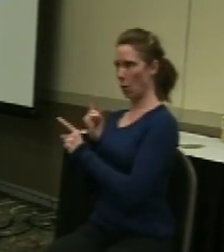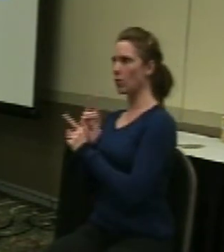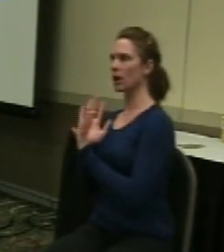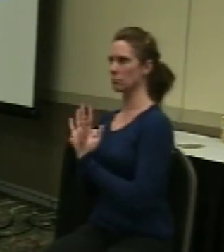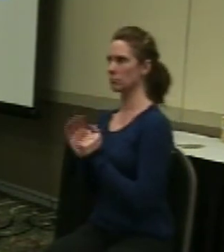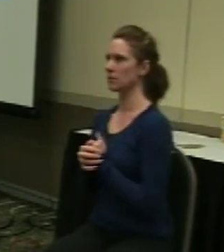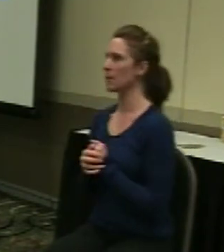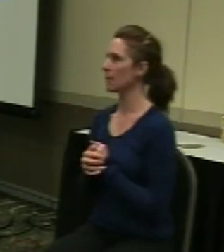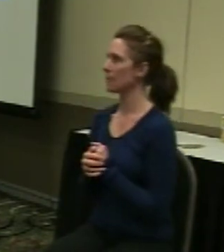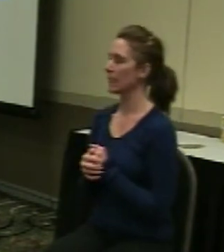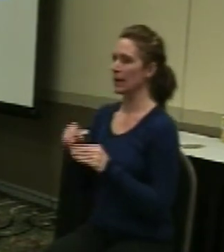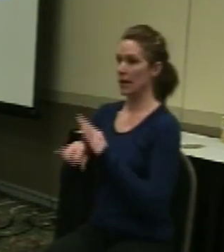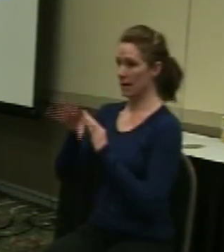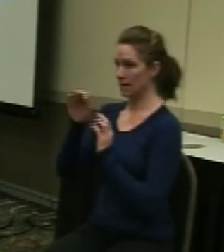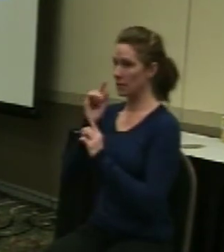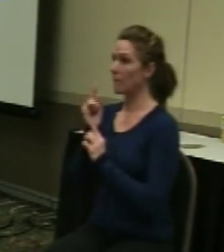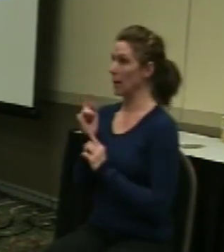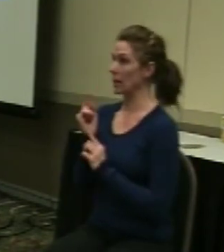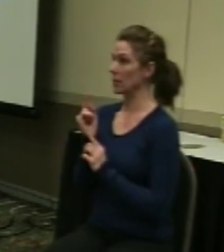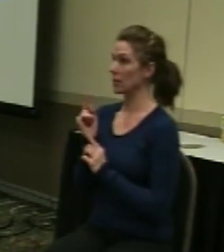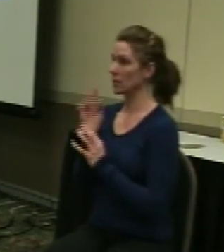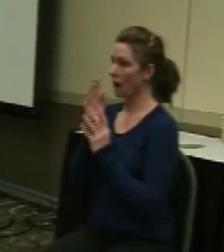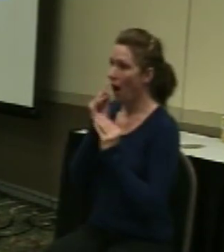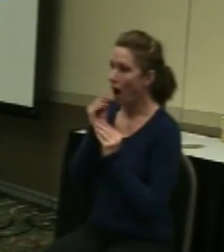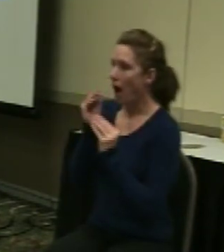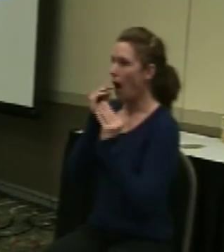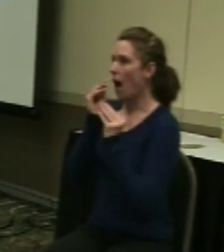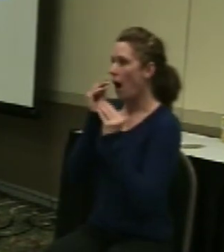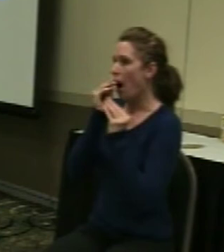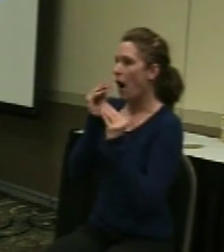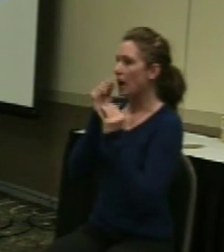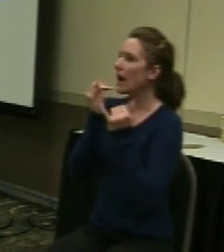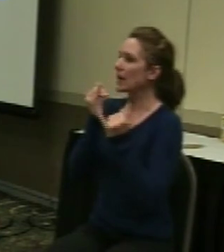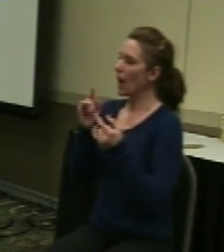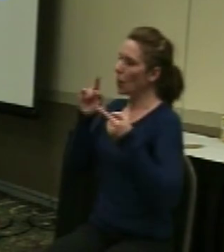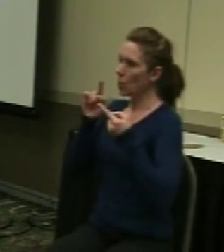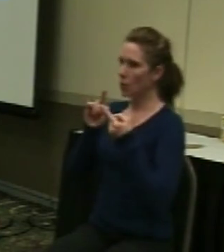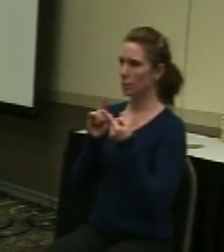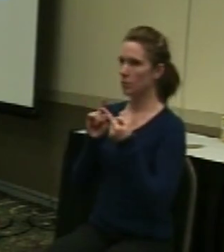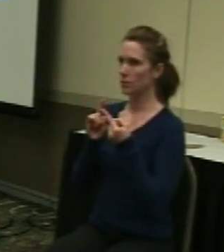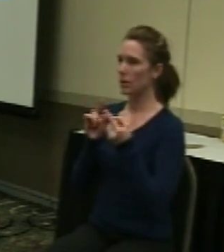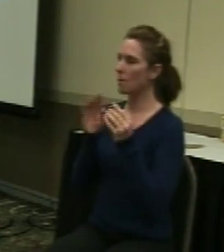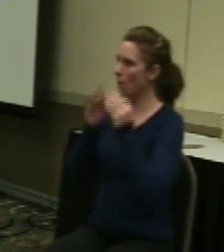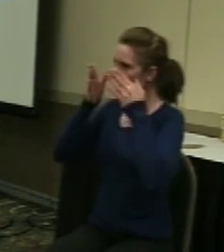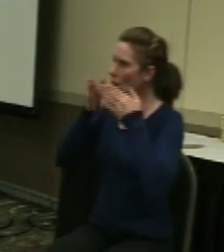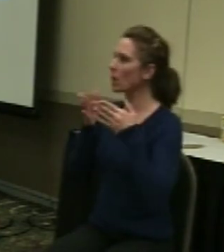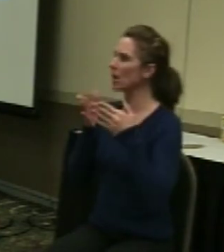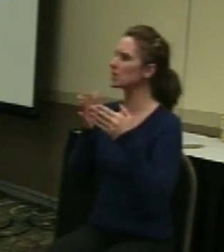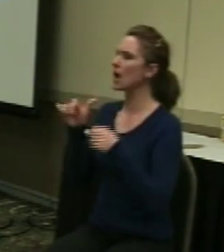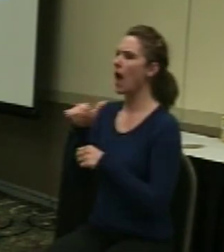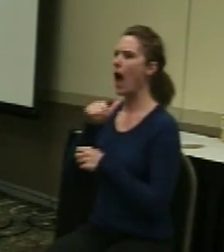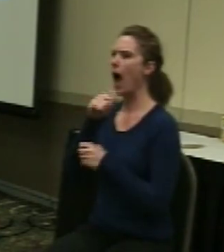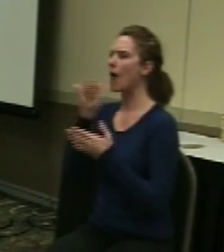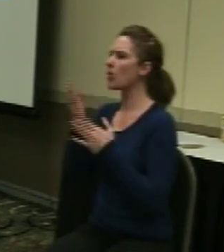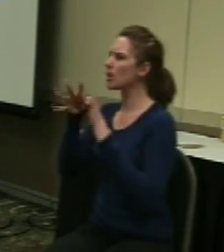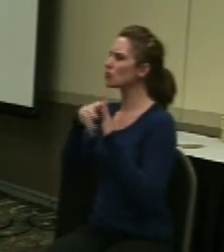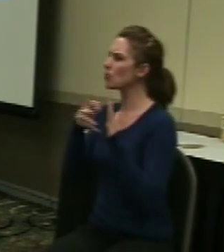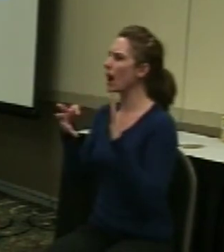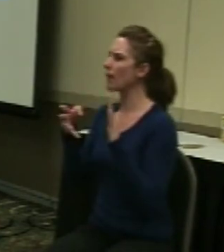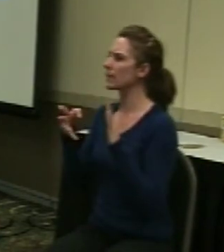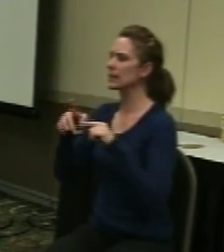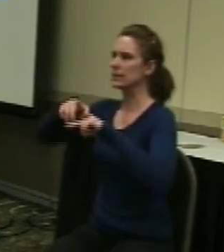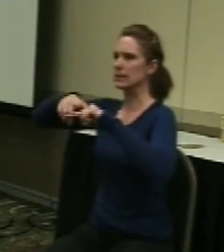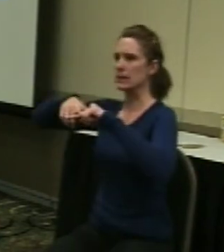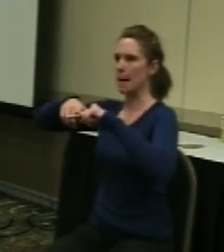In a 50-minute period, she was doing all this talk out. Now she's really lessening that. Can you tell me other, what we might call